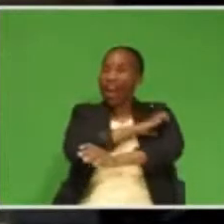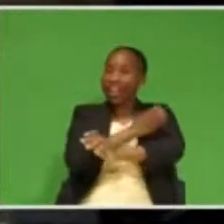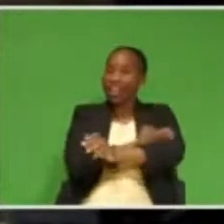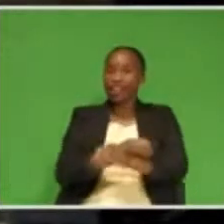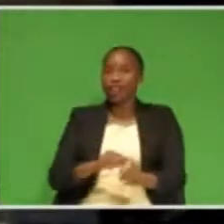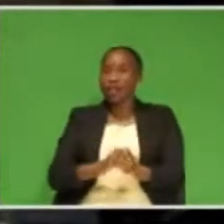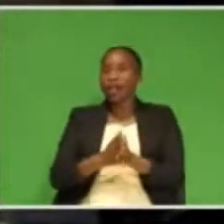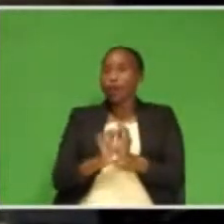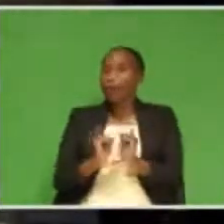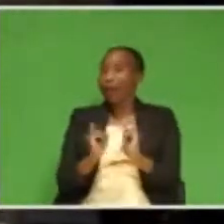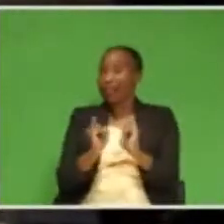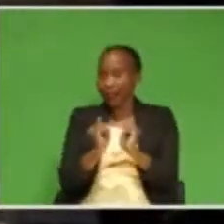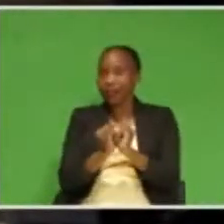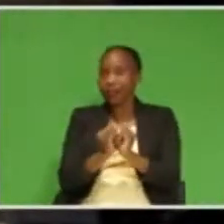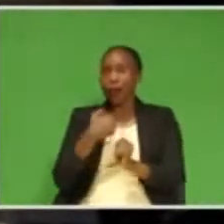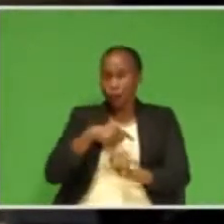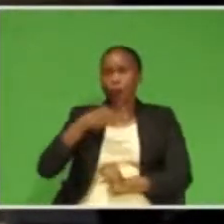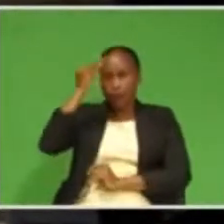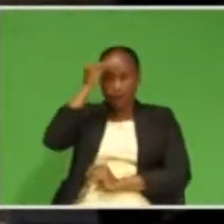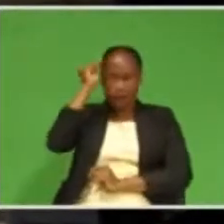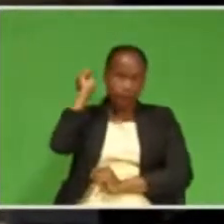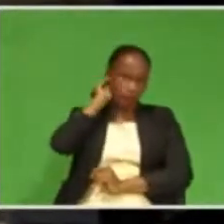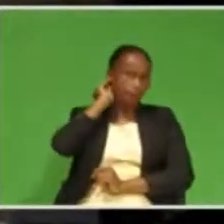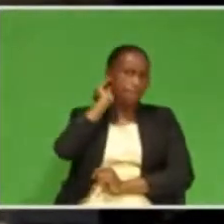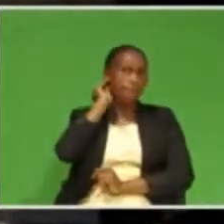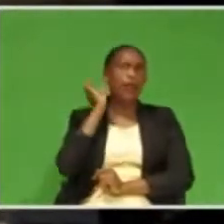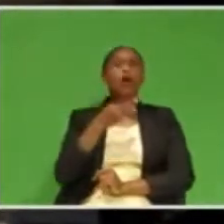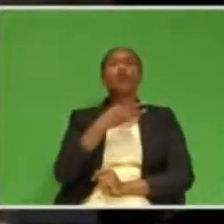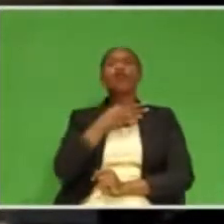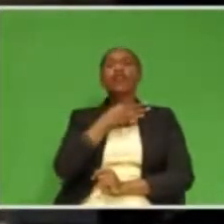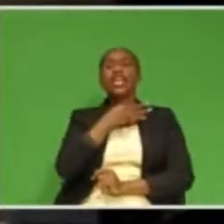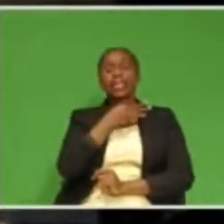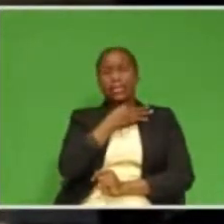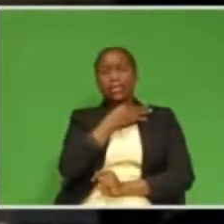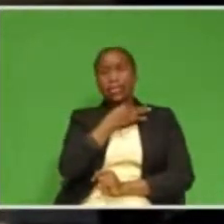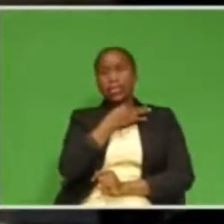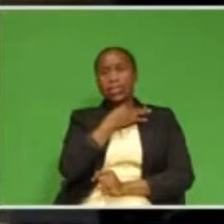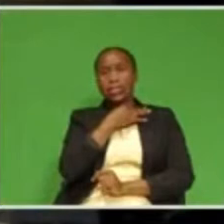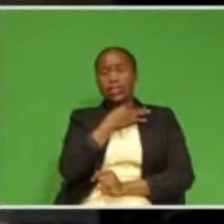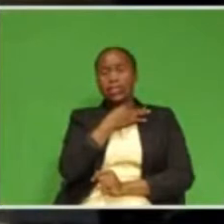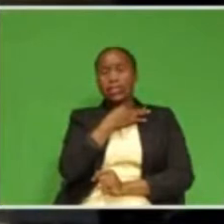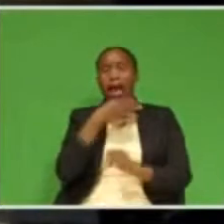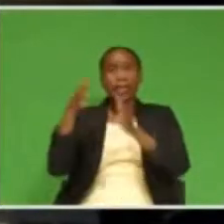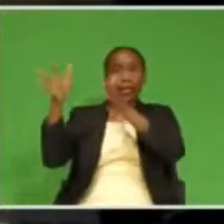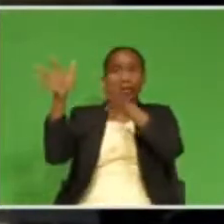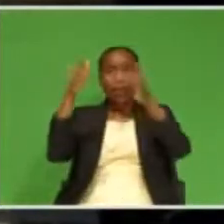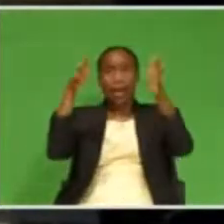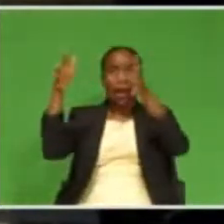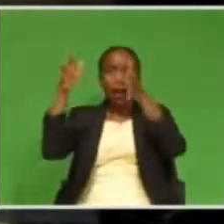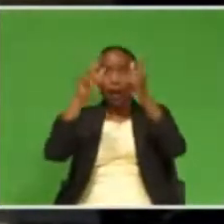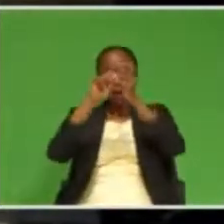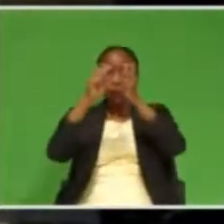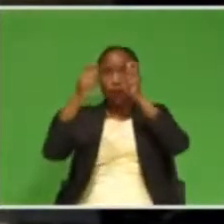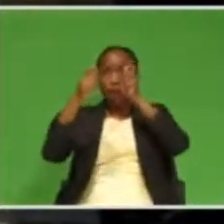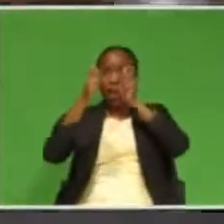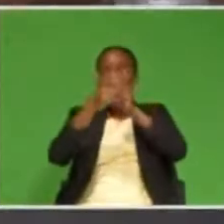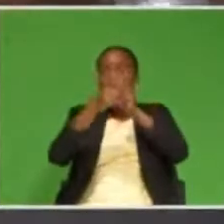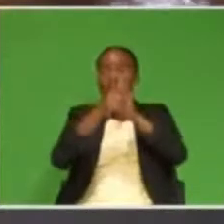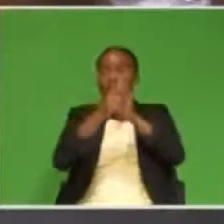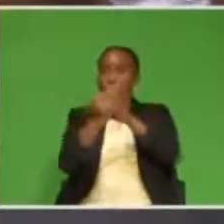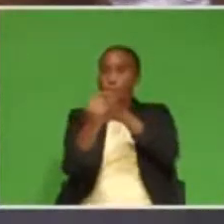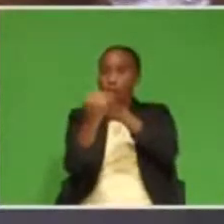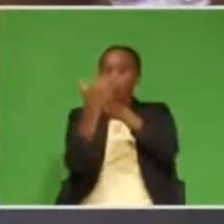mindful of the risks that climate change poses to our society. Extreme